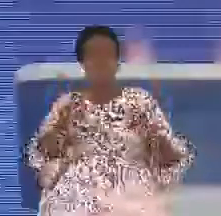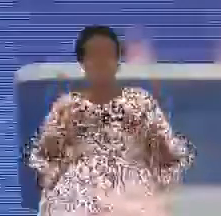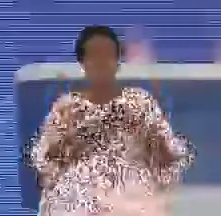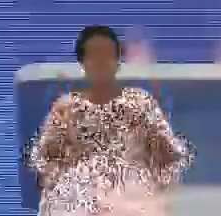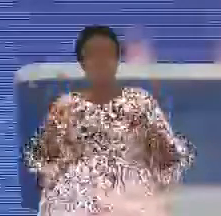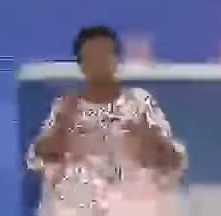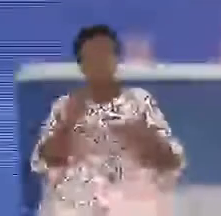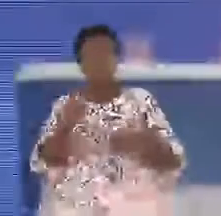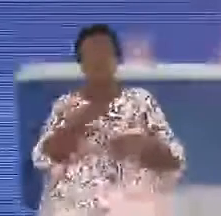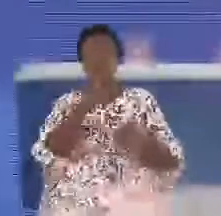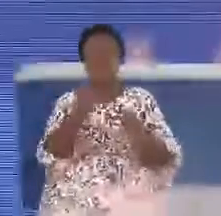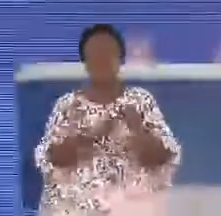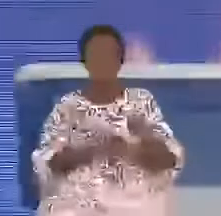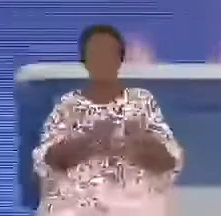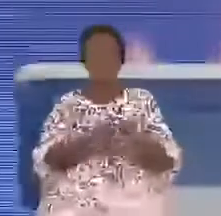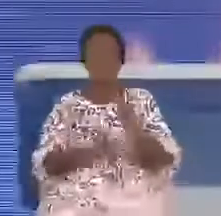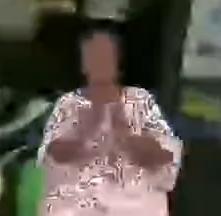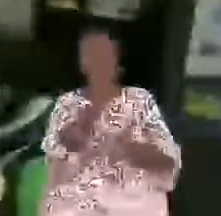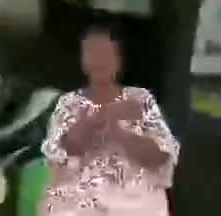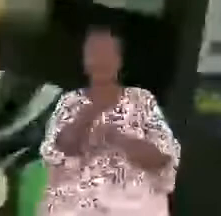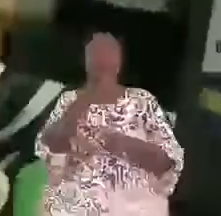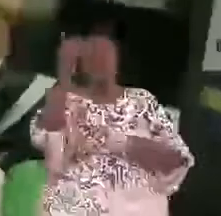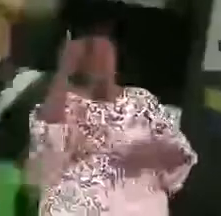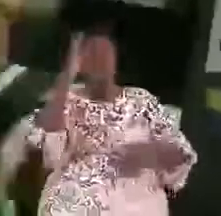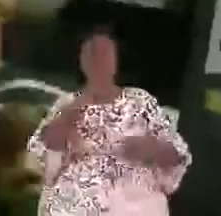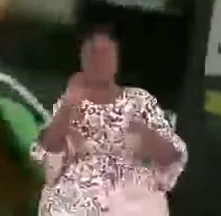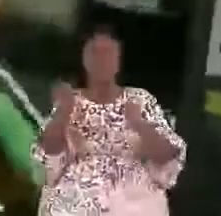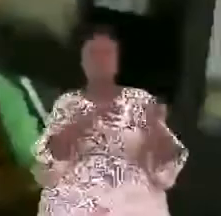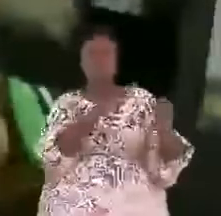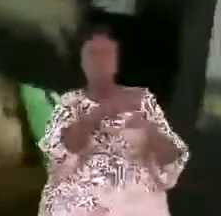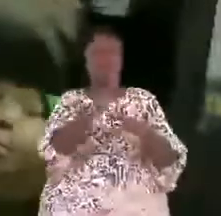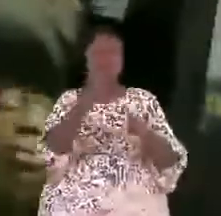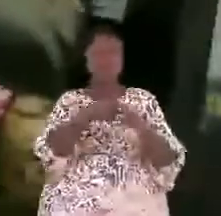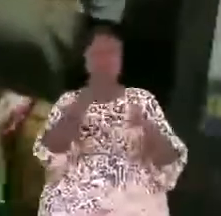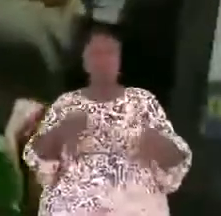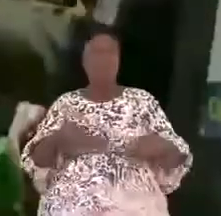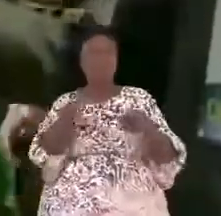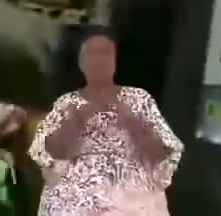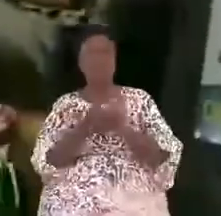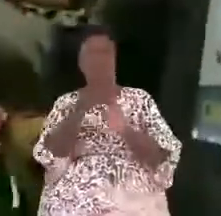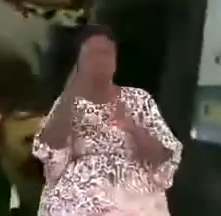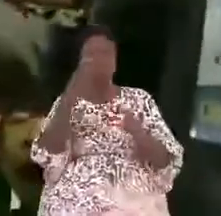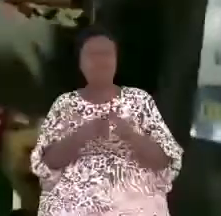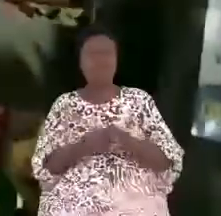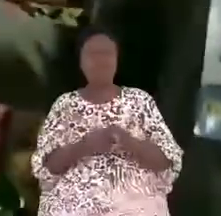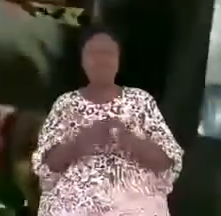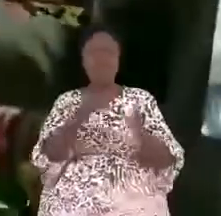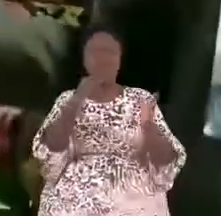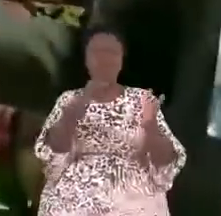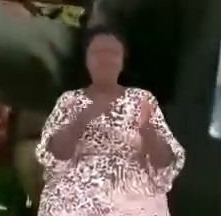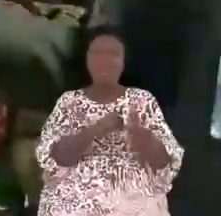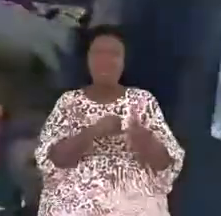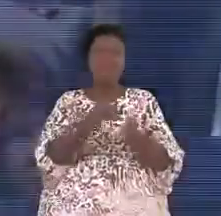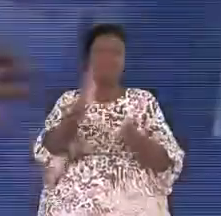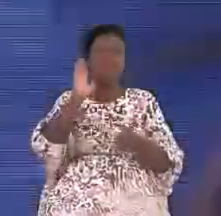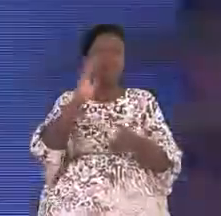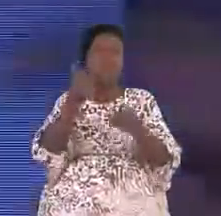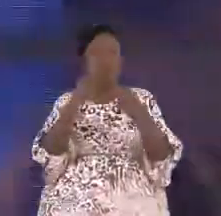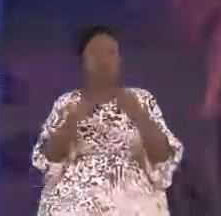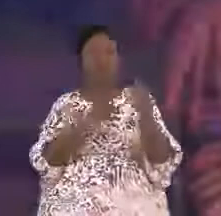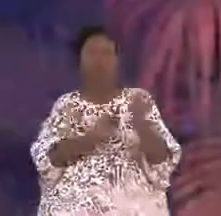move away from your life in jesus name it shall come to